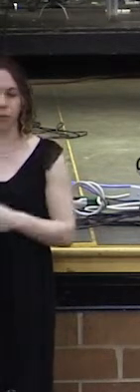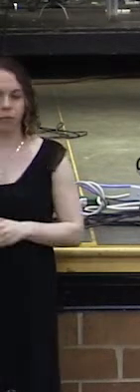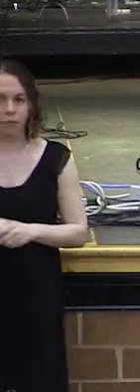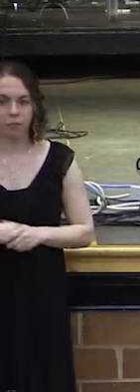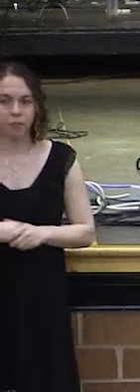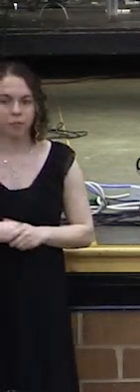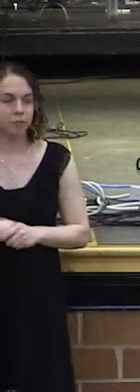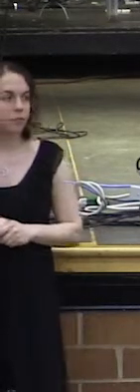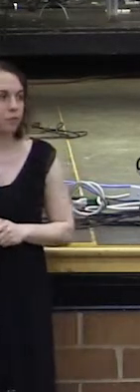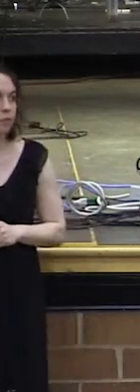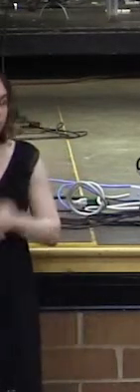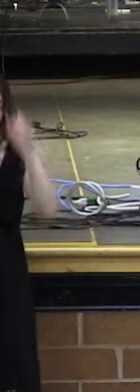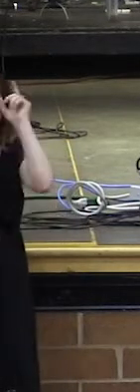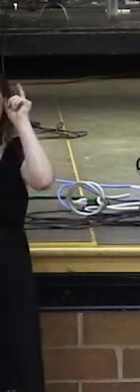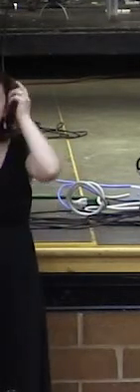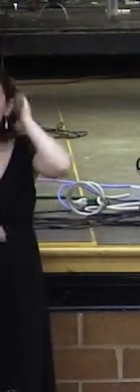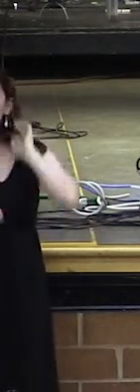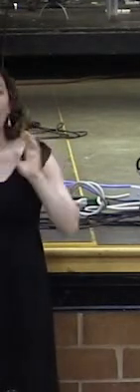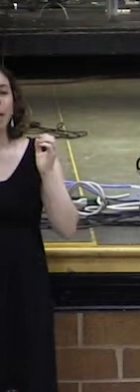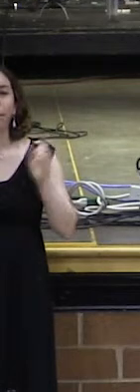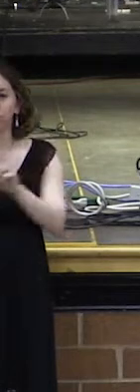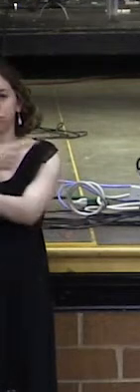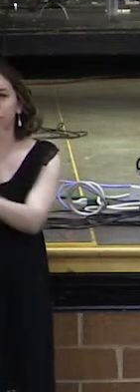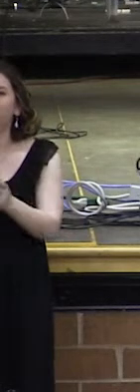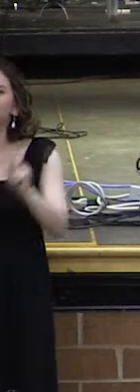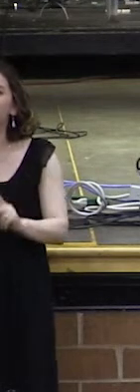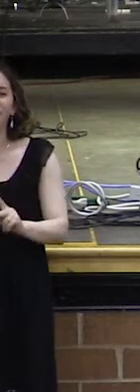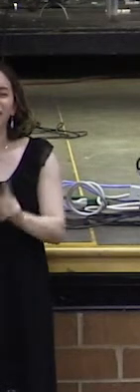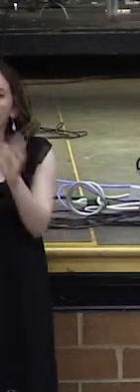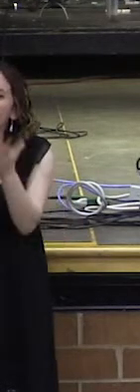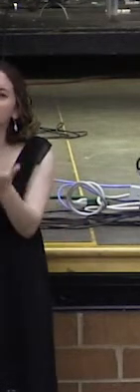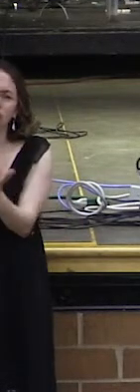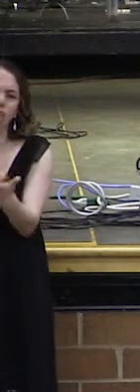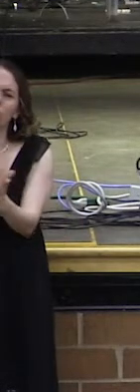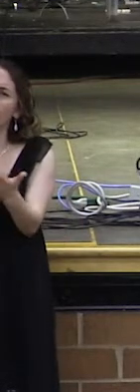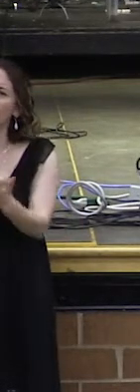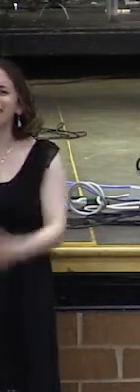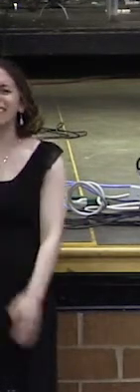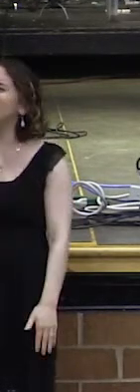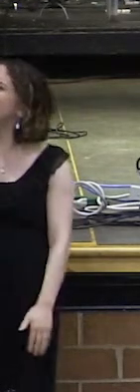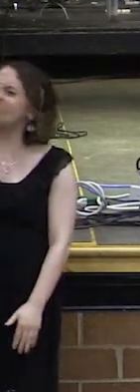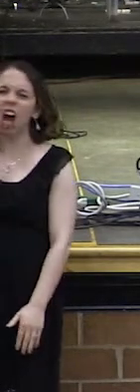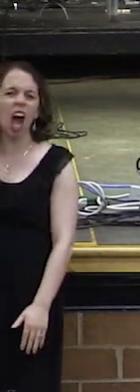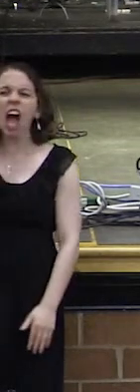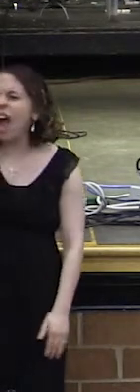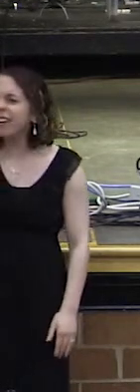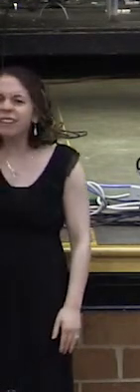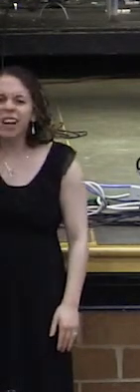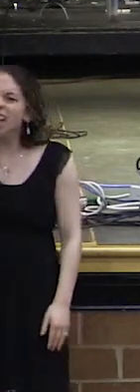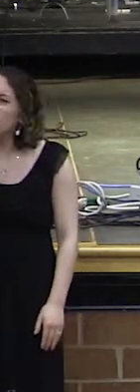think oh well the ways of the Lord are mysterious no they're not he he speaks very